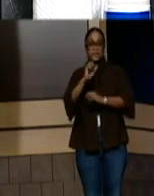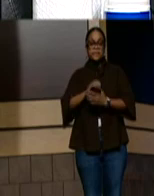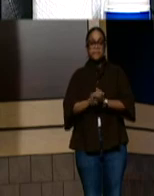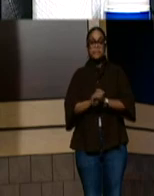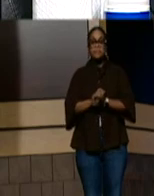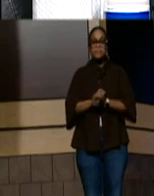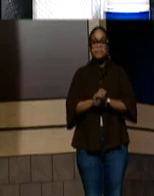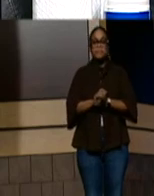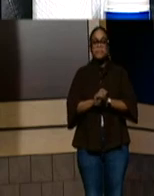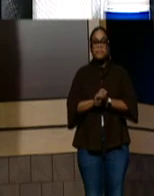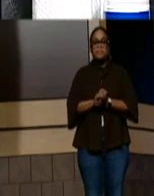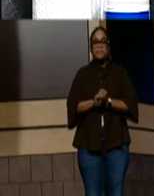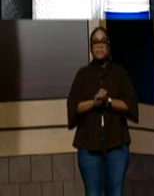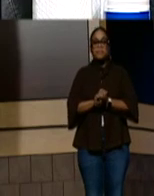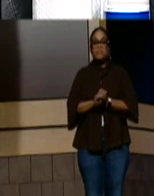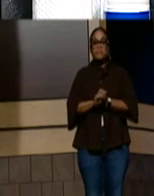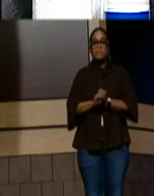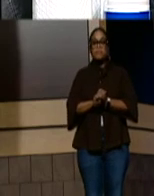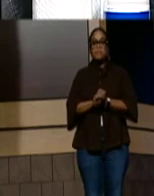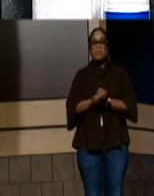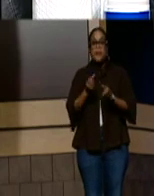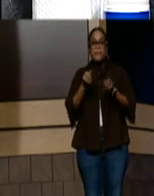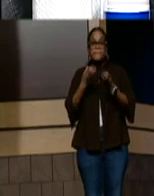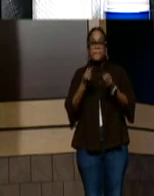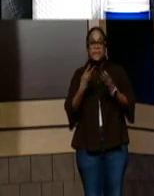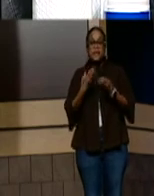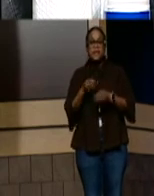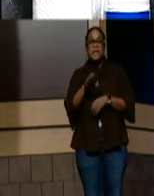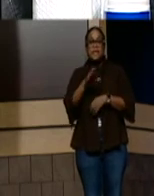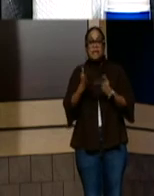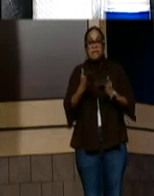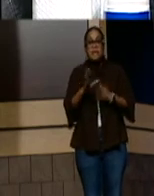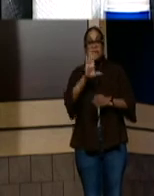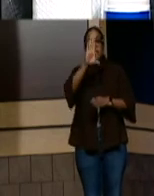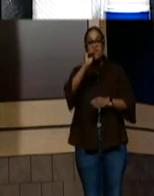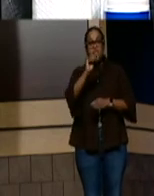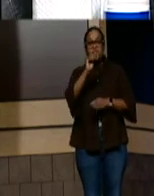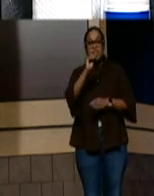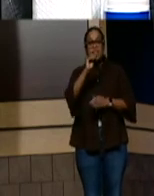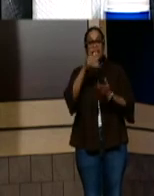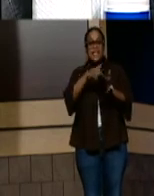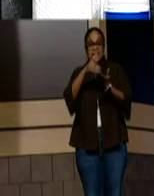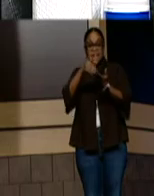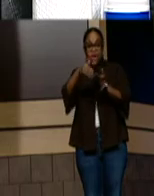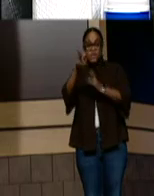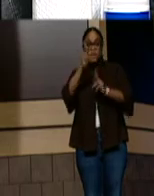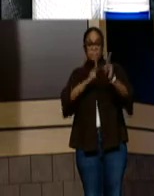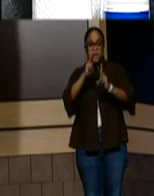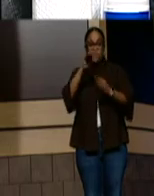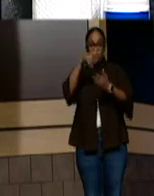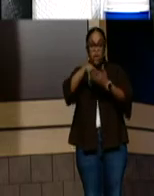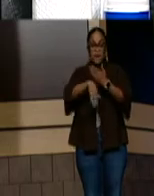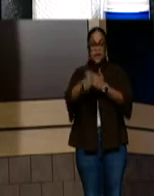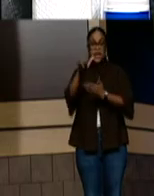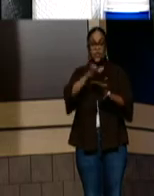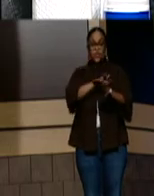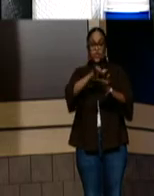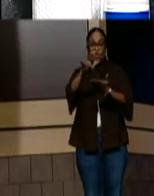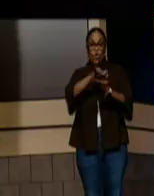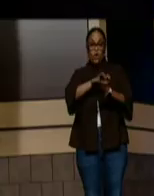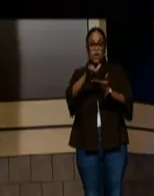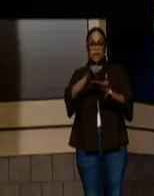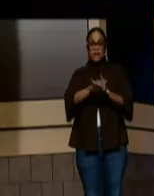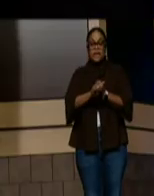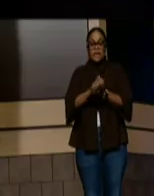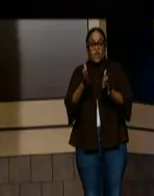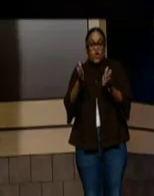Wow. Of those, almost half, almost 50,000, are in New York. Again, New York, very populous. They live in close quarters and